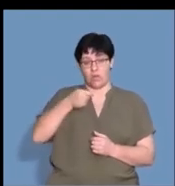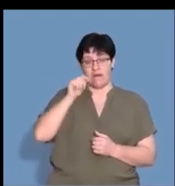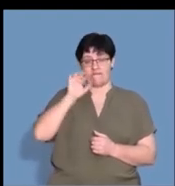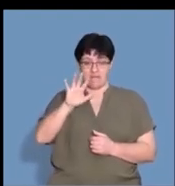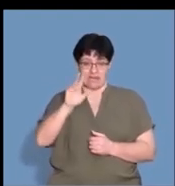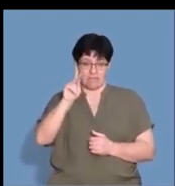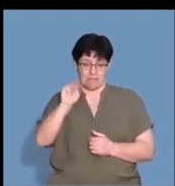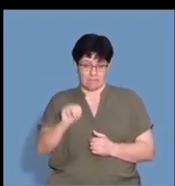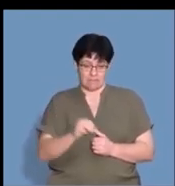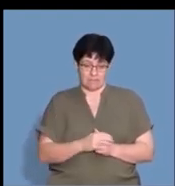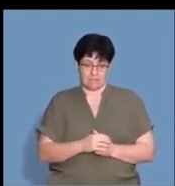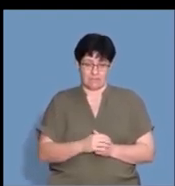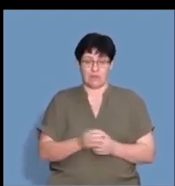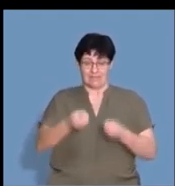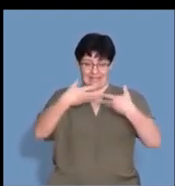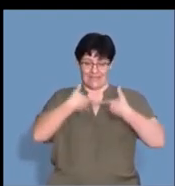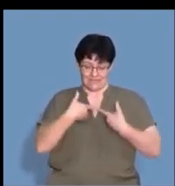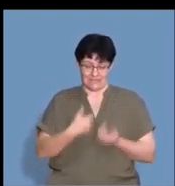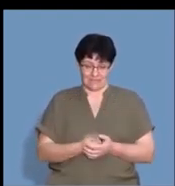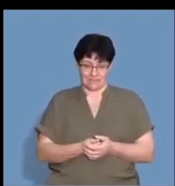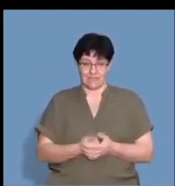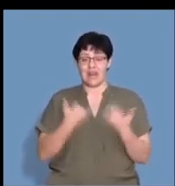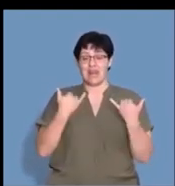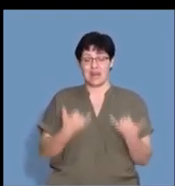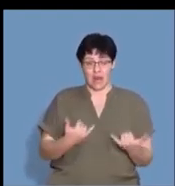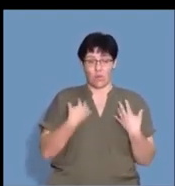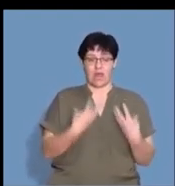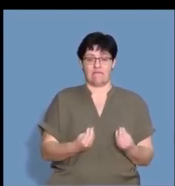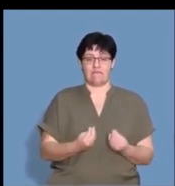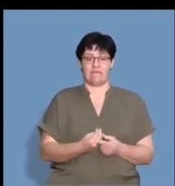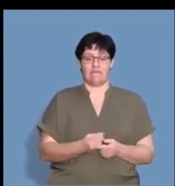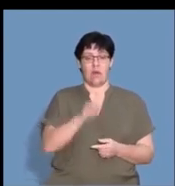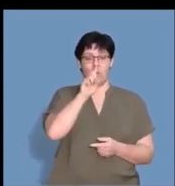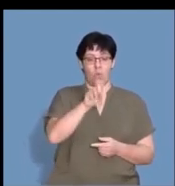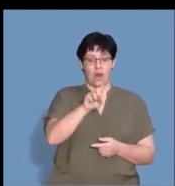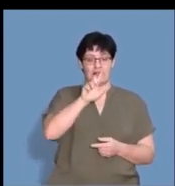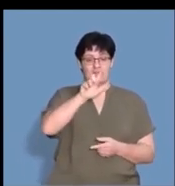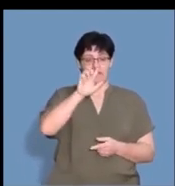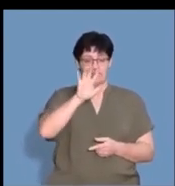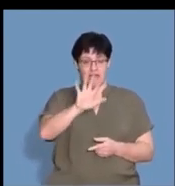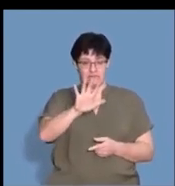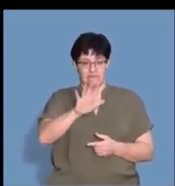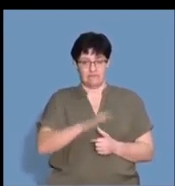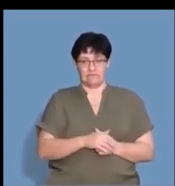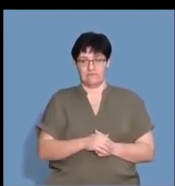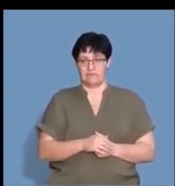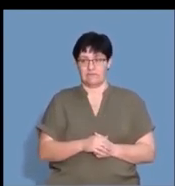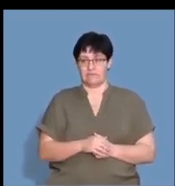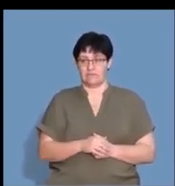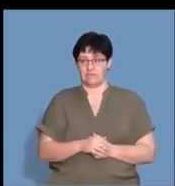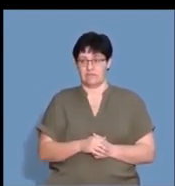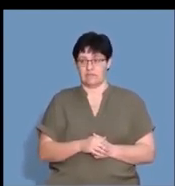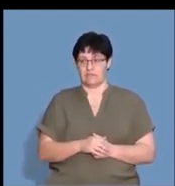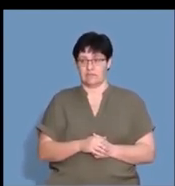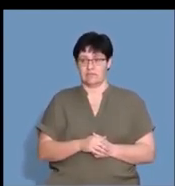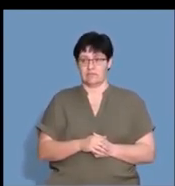383,5 kilometres. That's what was given to us. Now we've got 175, actually I'm going to change colours here.